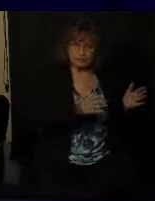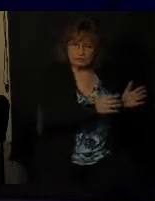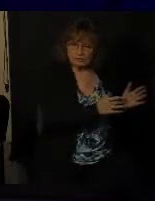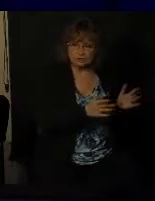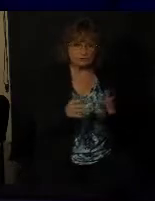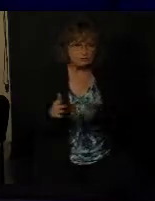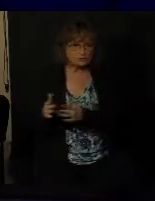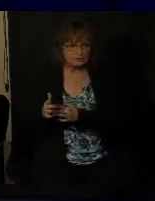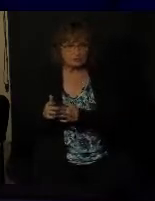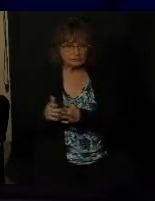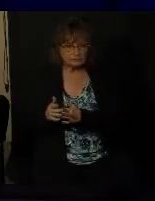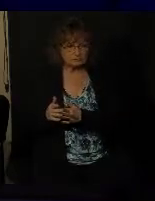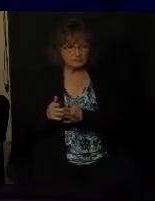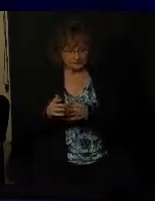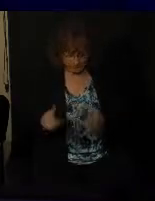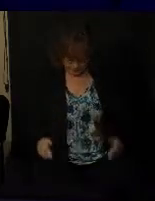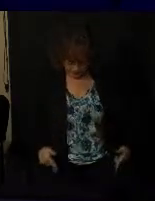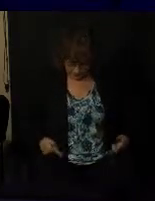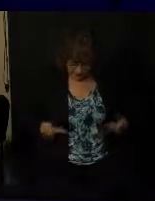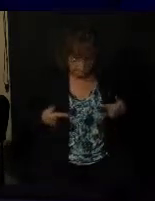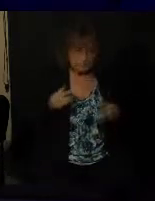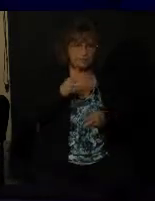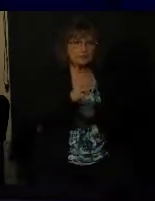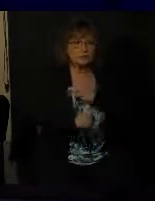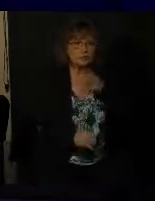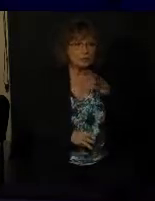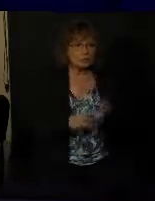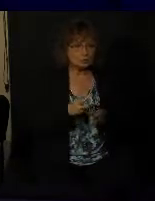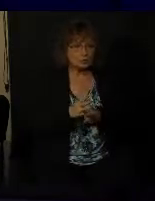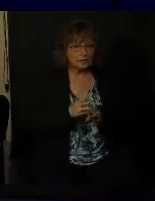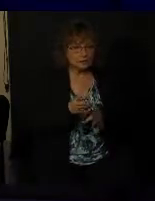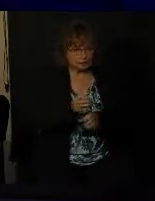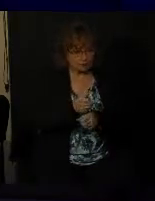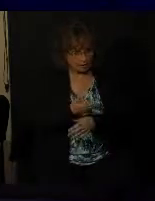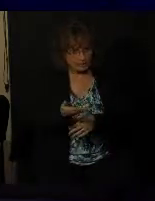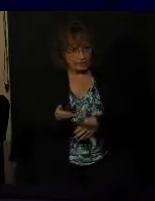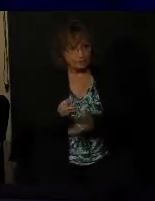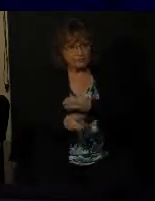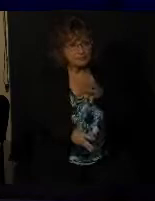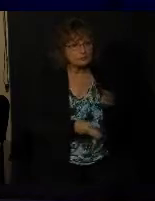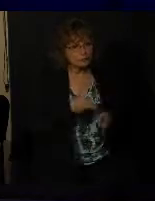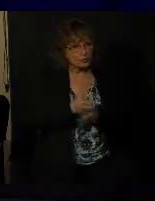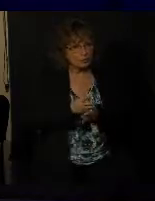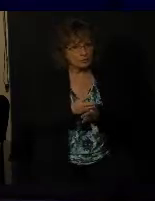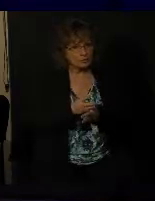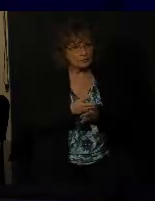God, and surely not one we could pose question to.